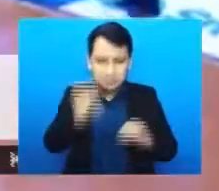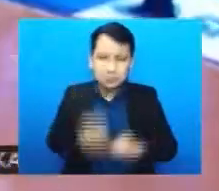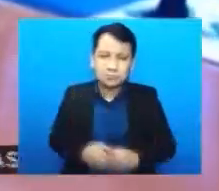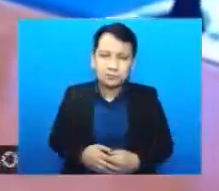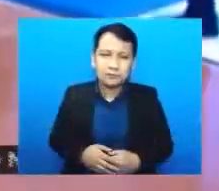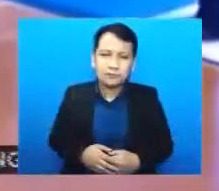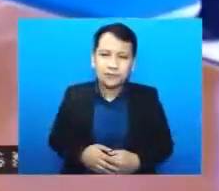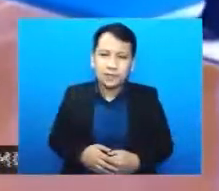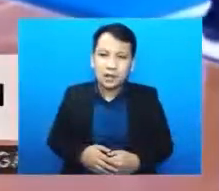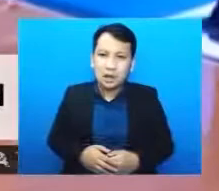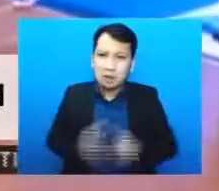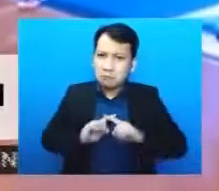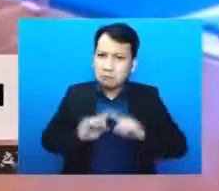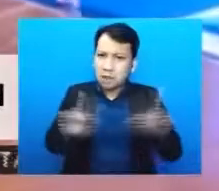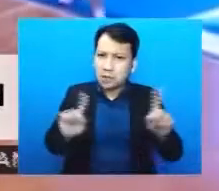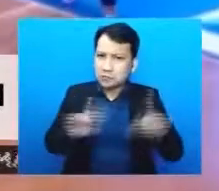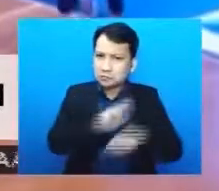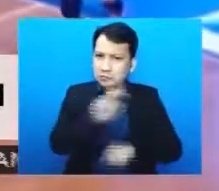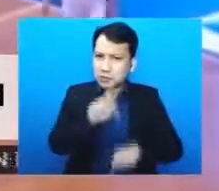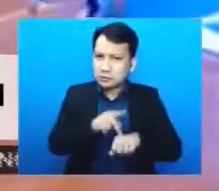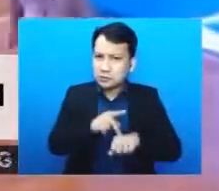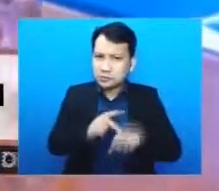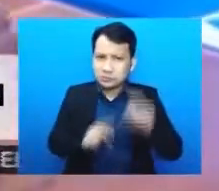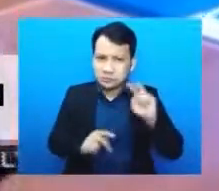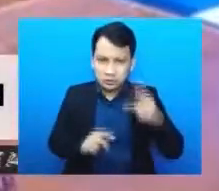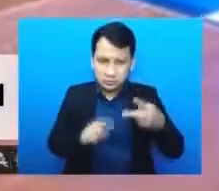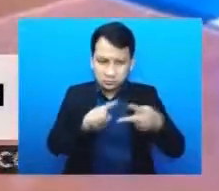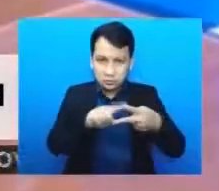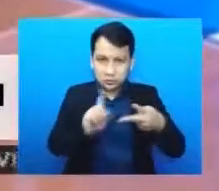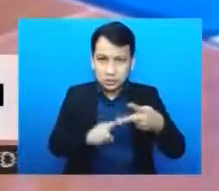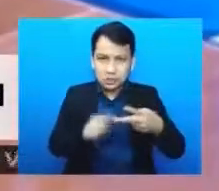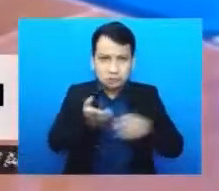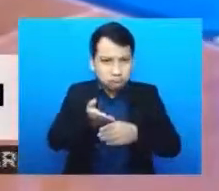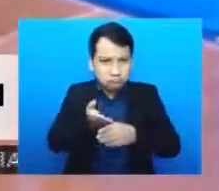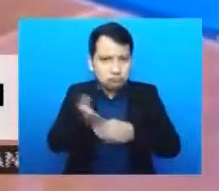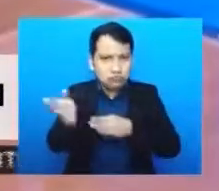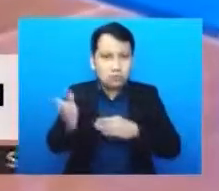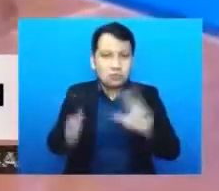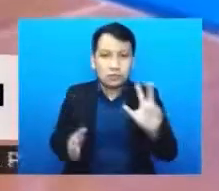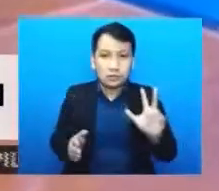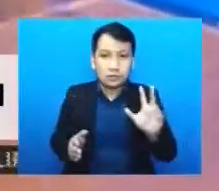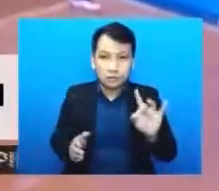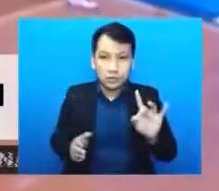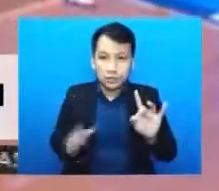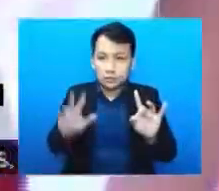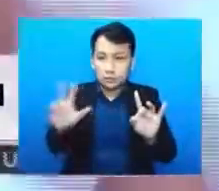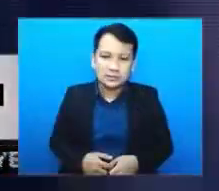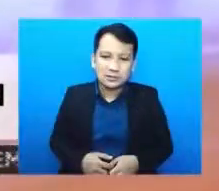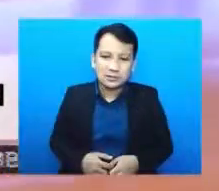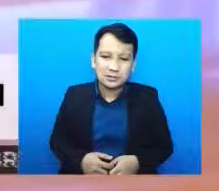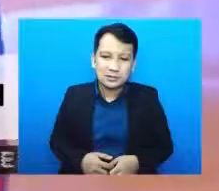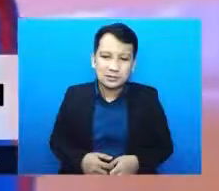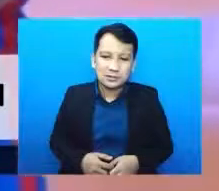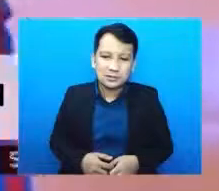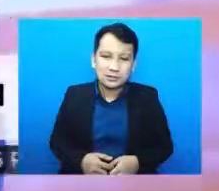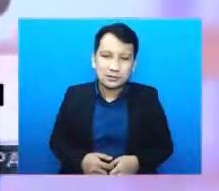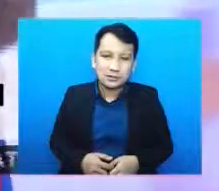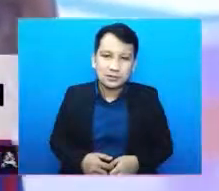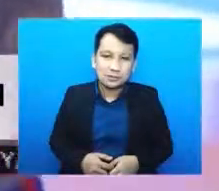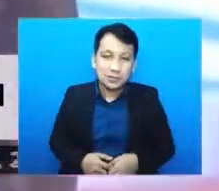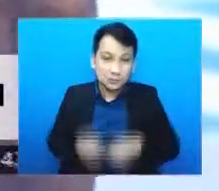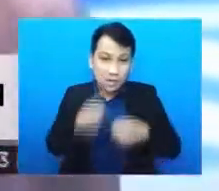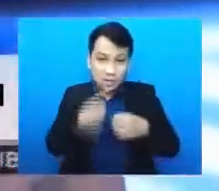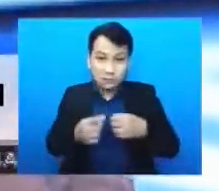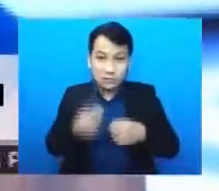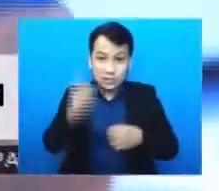Pero umarangkada na ang Gilas sa second period para panghawakan ng 38-34 lead sa halftime. Tis pa nga si Dwight Ramos